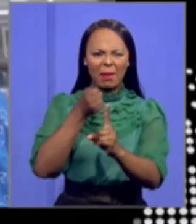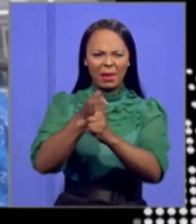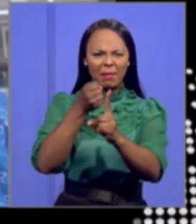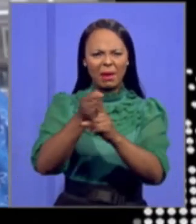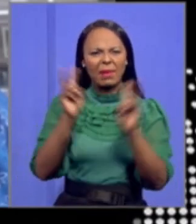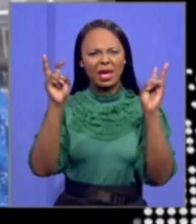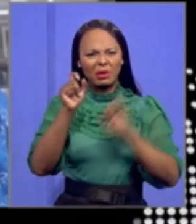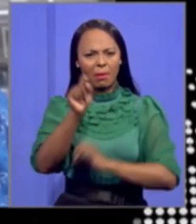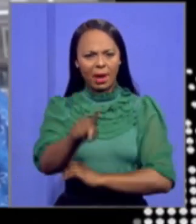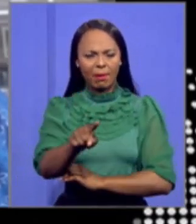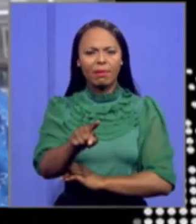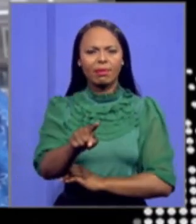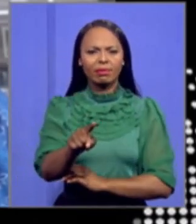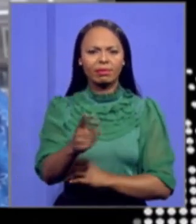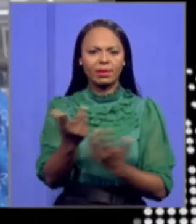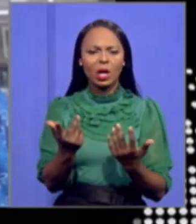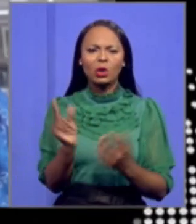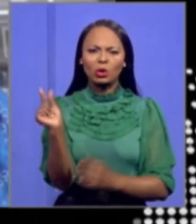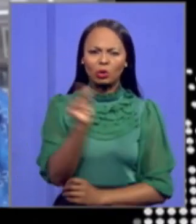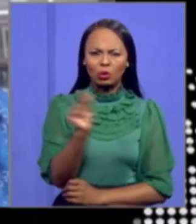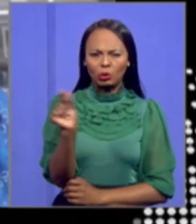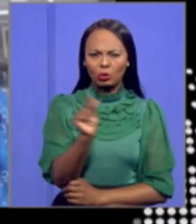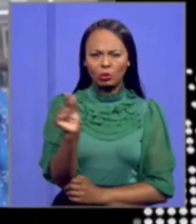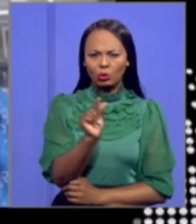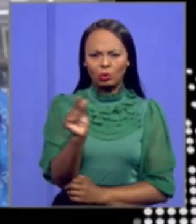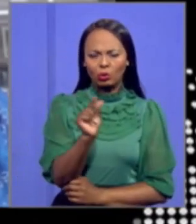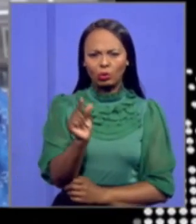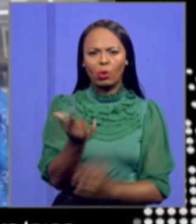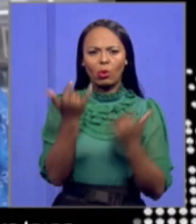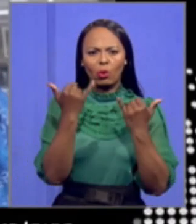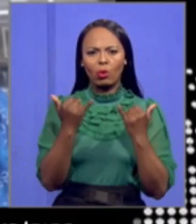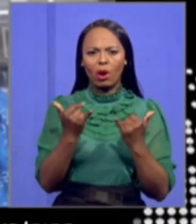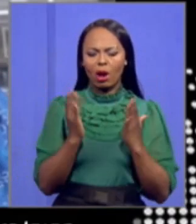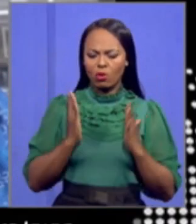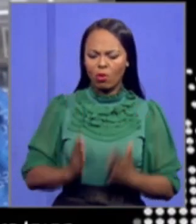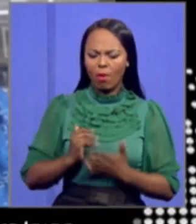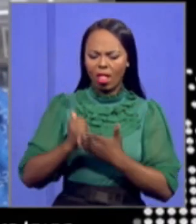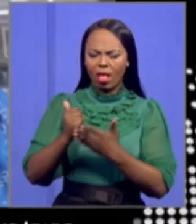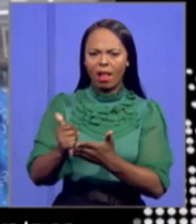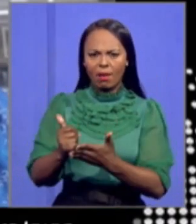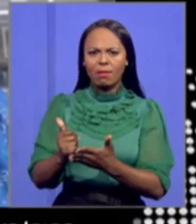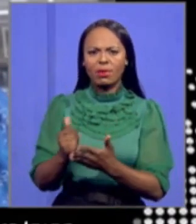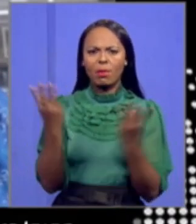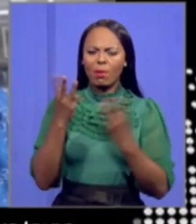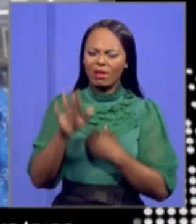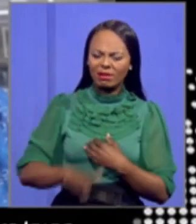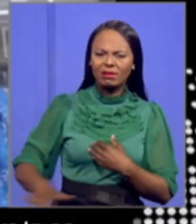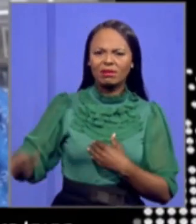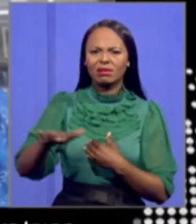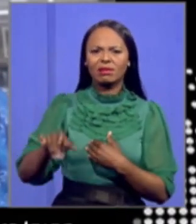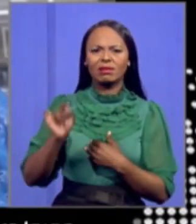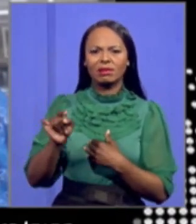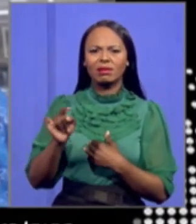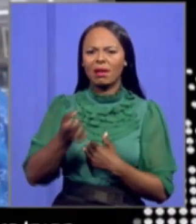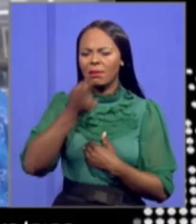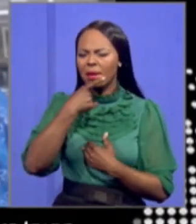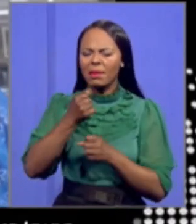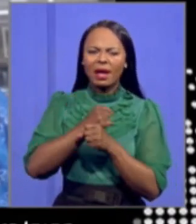we have as soon as possible a humanitarian ceasefire so as to